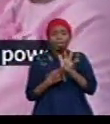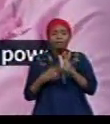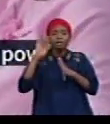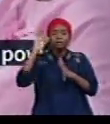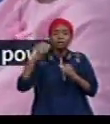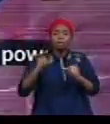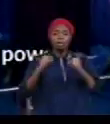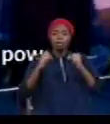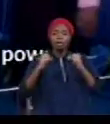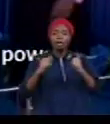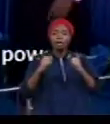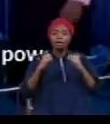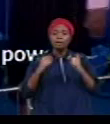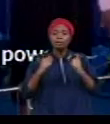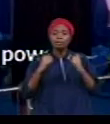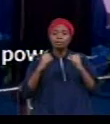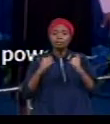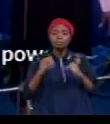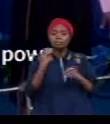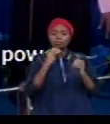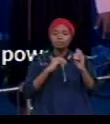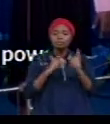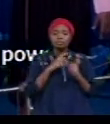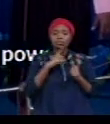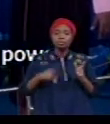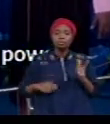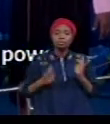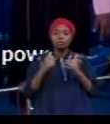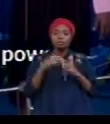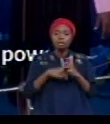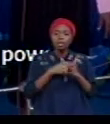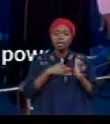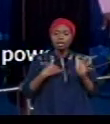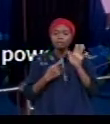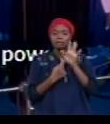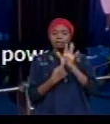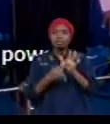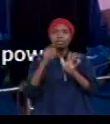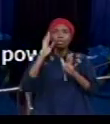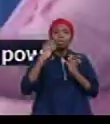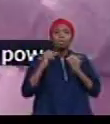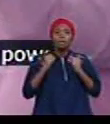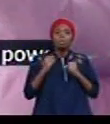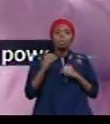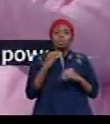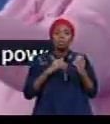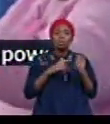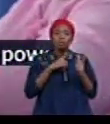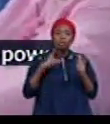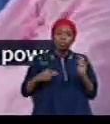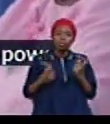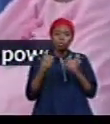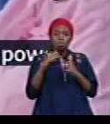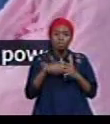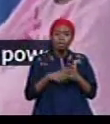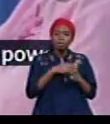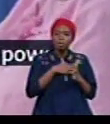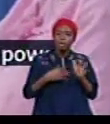manifest your power. Oh Lord, come down and manifest your power.